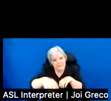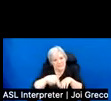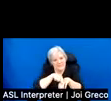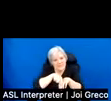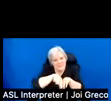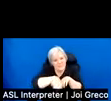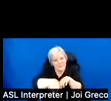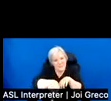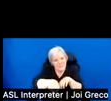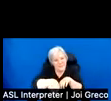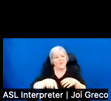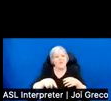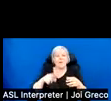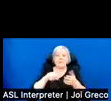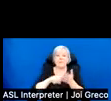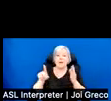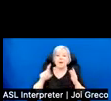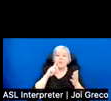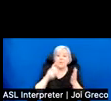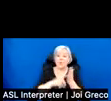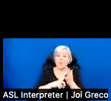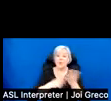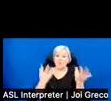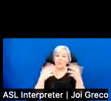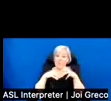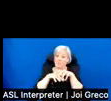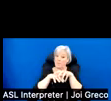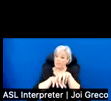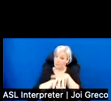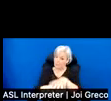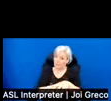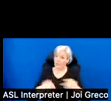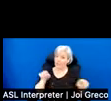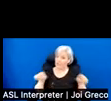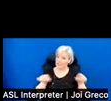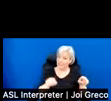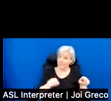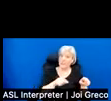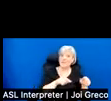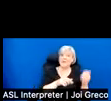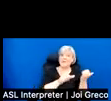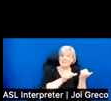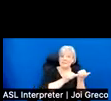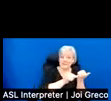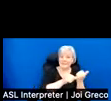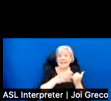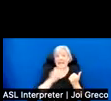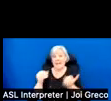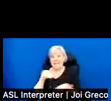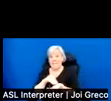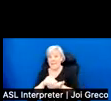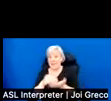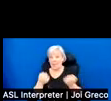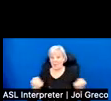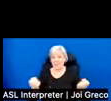prosthesis. But what we're seeing is we're seeing that the merging of the medical devices and technology with respect to prosthesis needs are